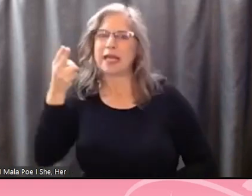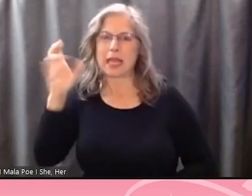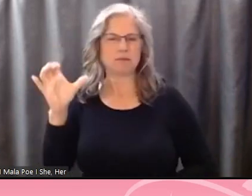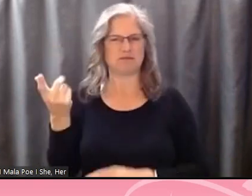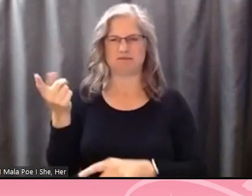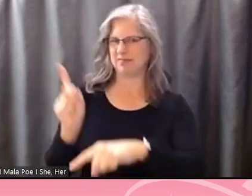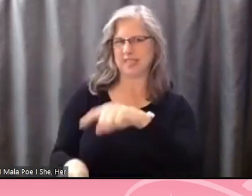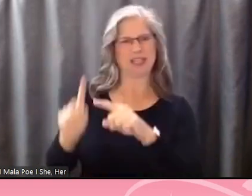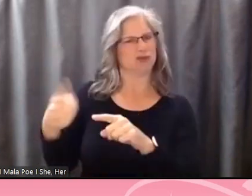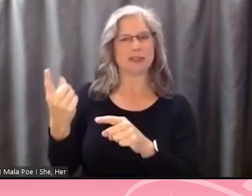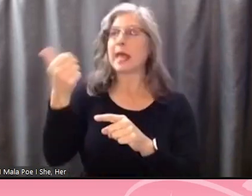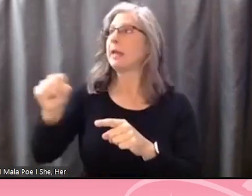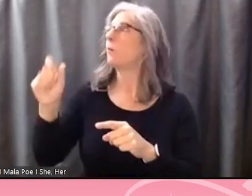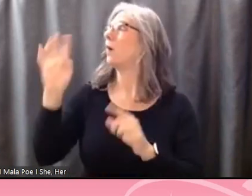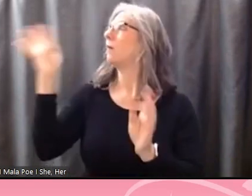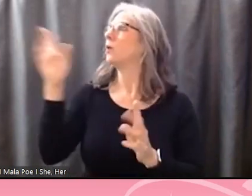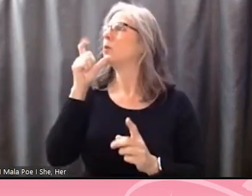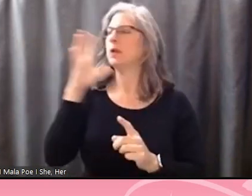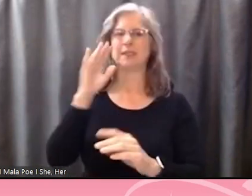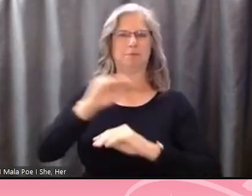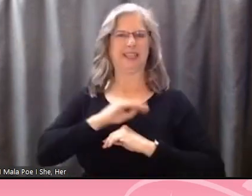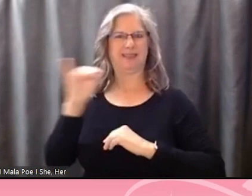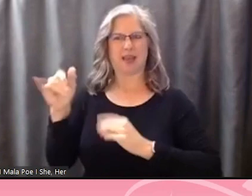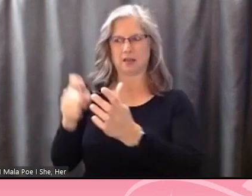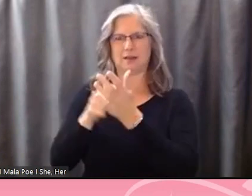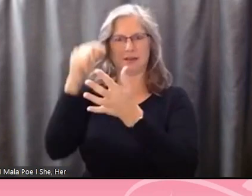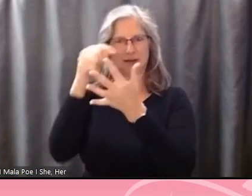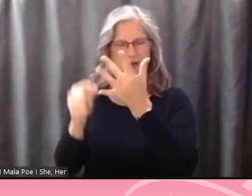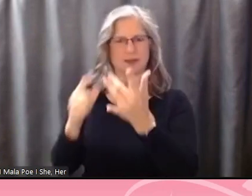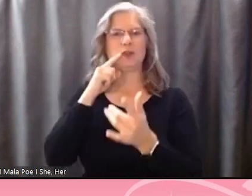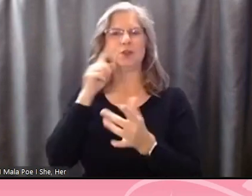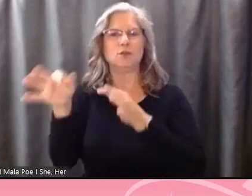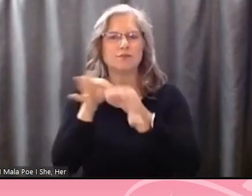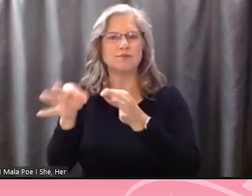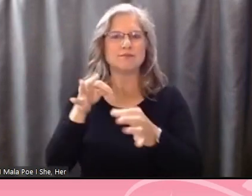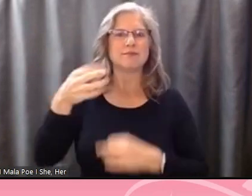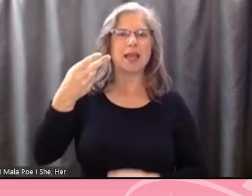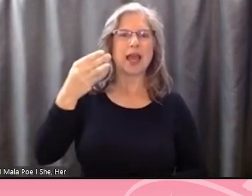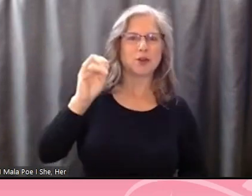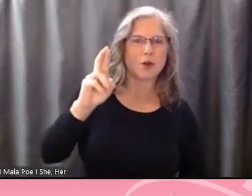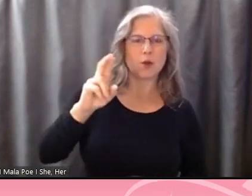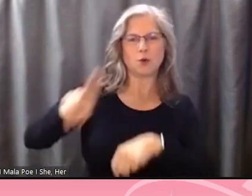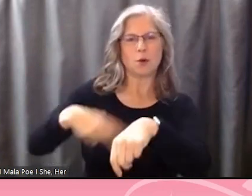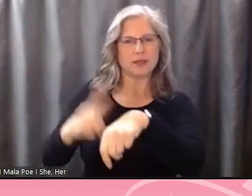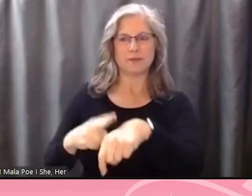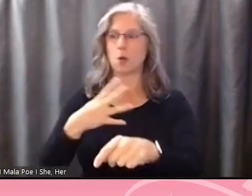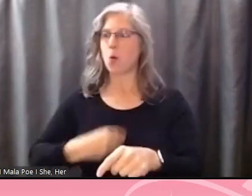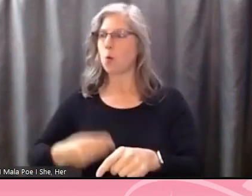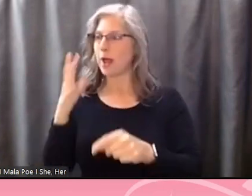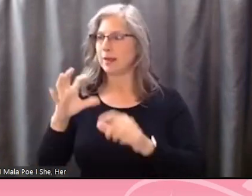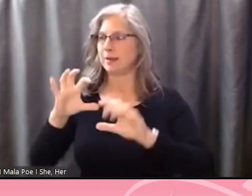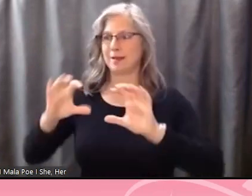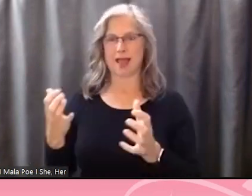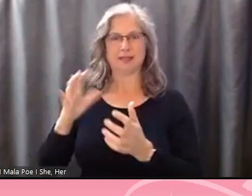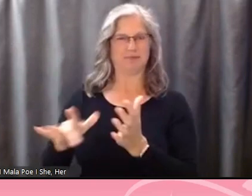can't be just anyone who does not meet the criteria used to define the heteronormative middle-class white American family.